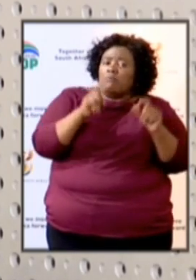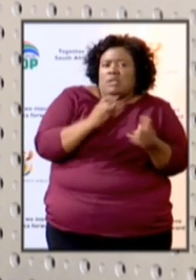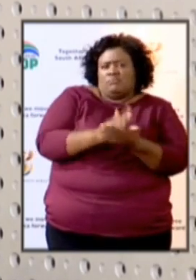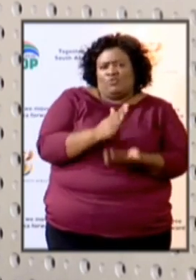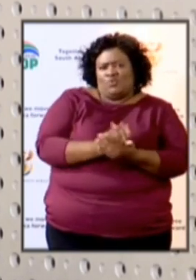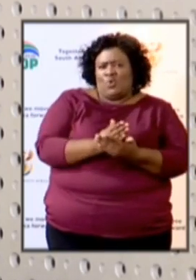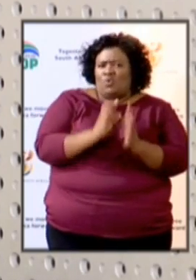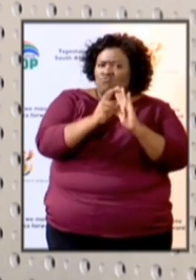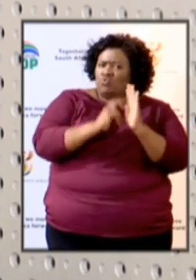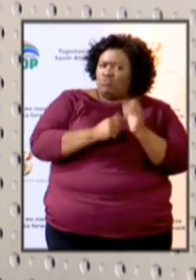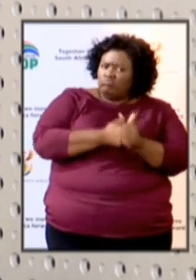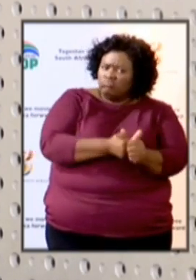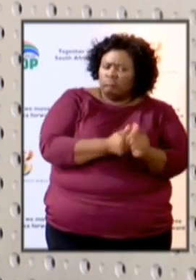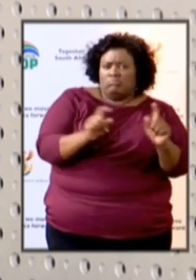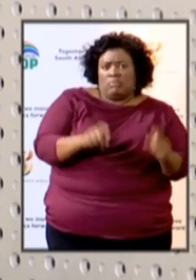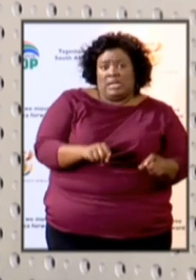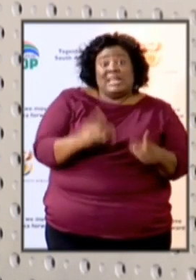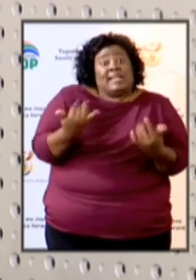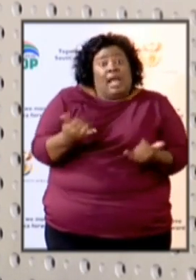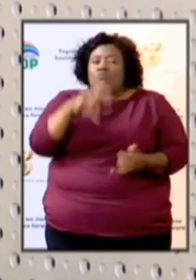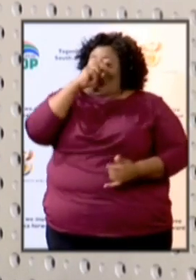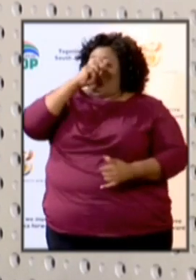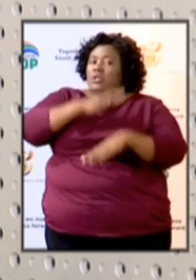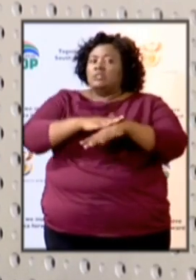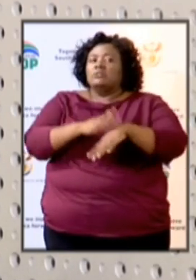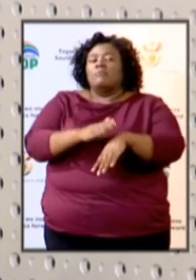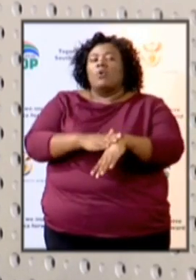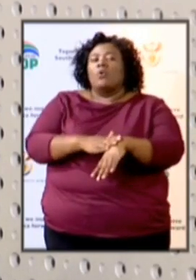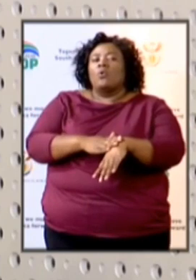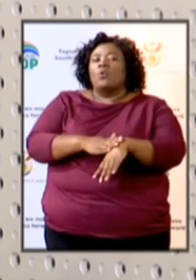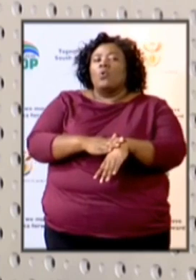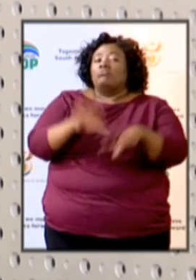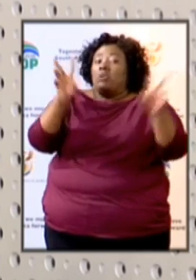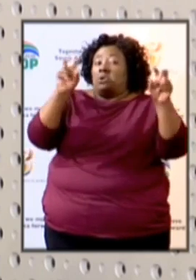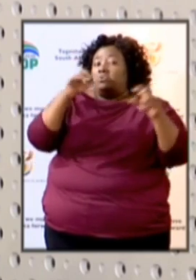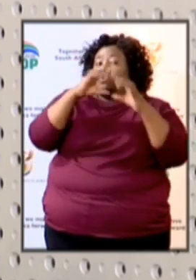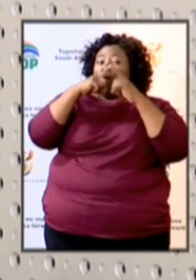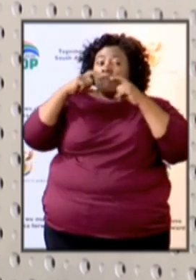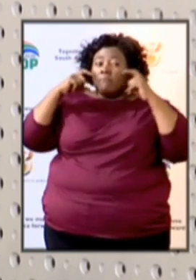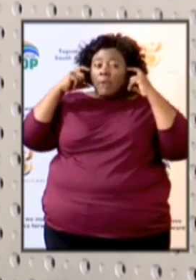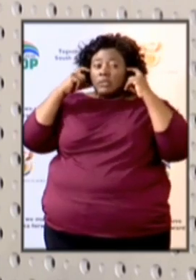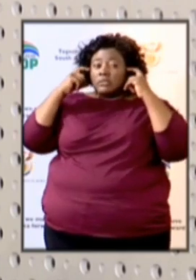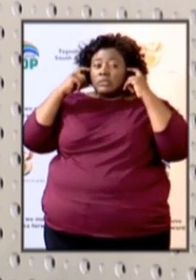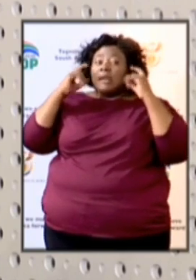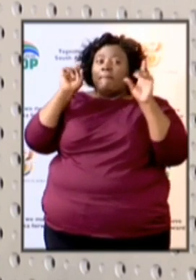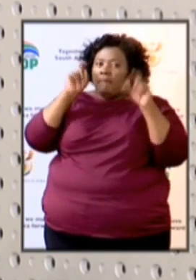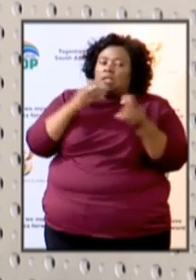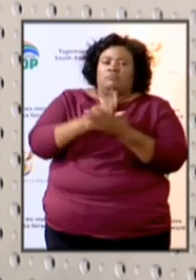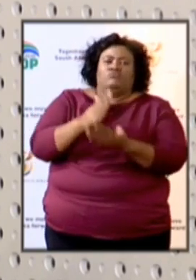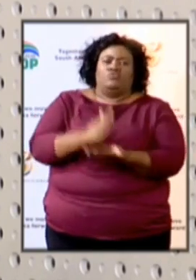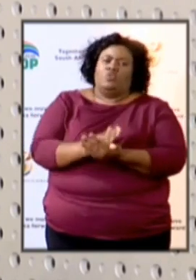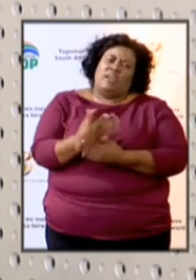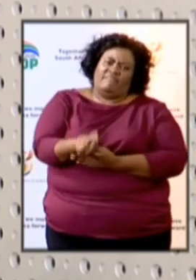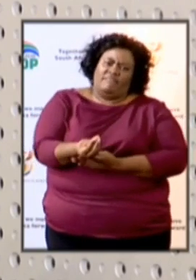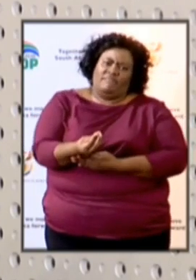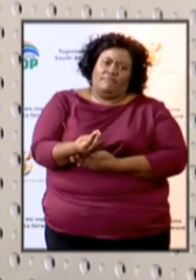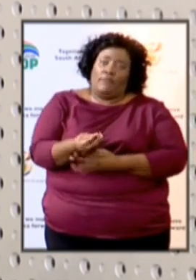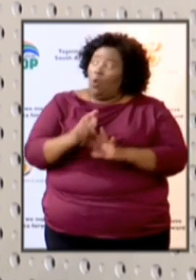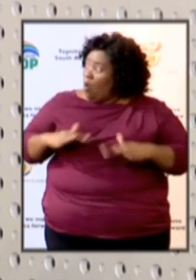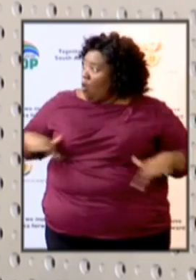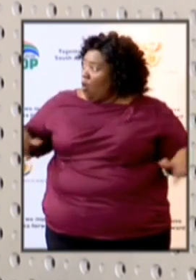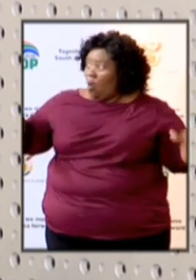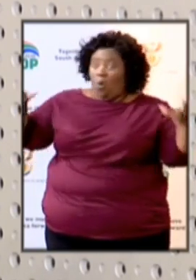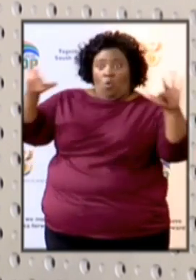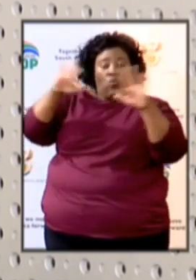azikashintshi, futhi manje sekuqina kakhulu indaba yemaski. Sekufanele ngempela ngempela wonke